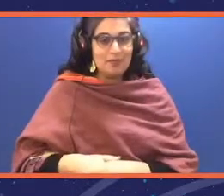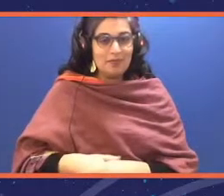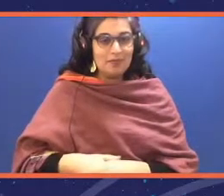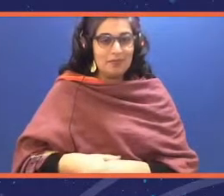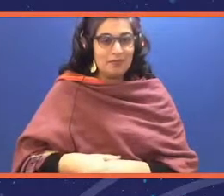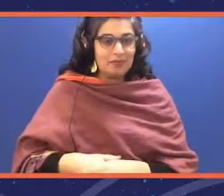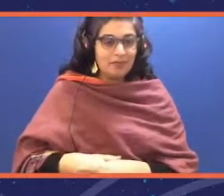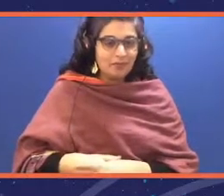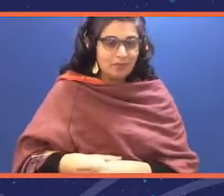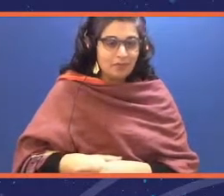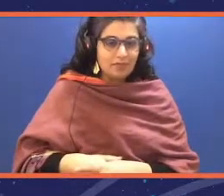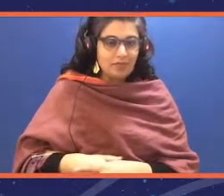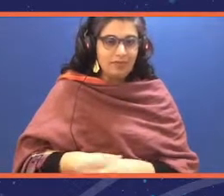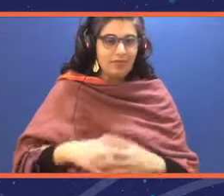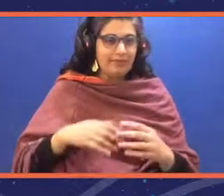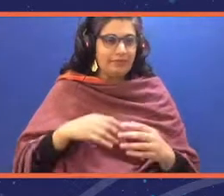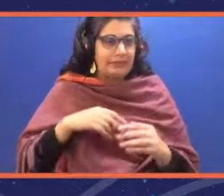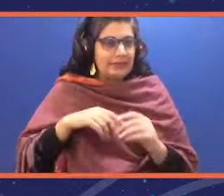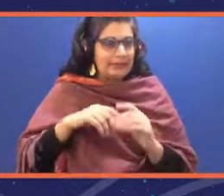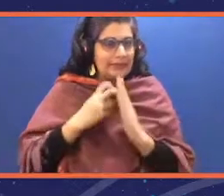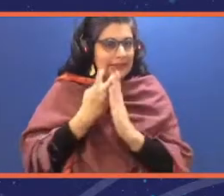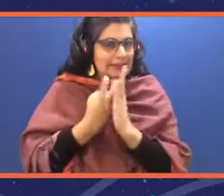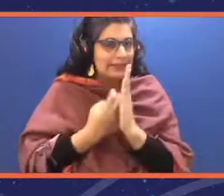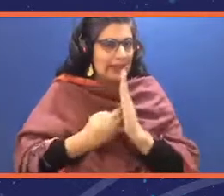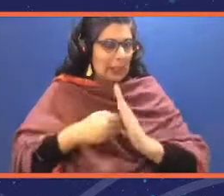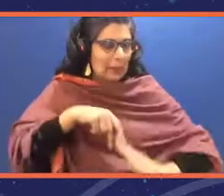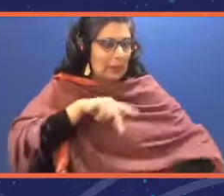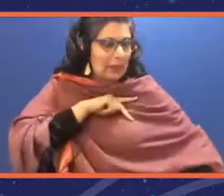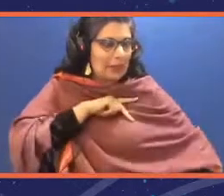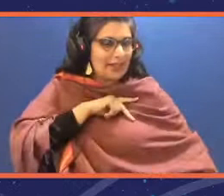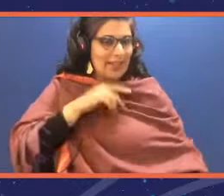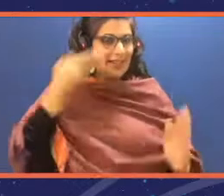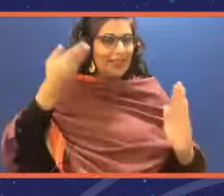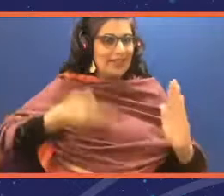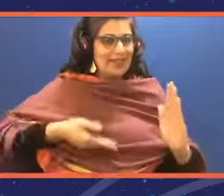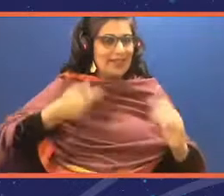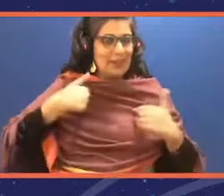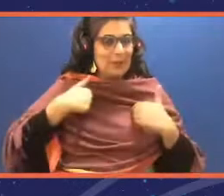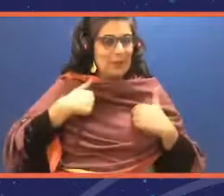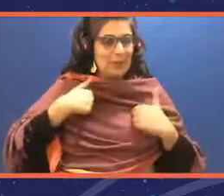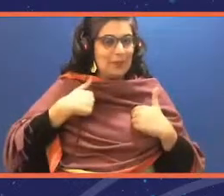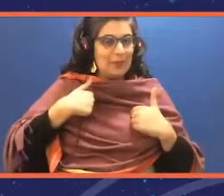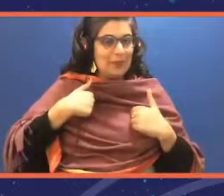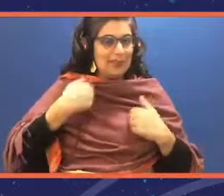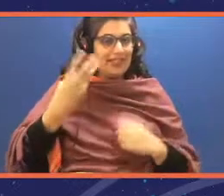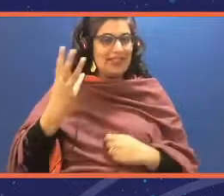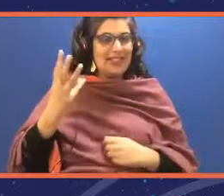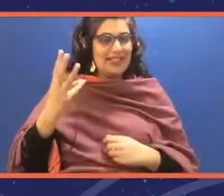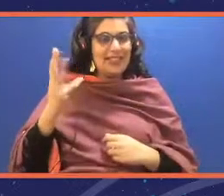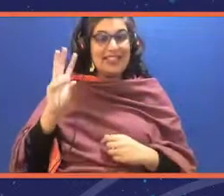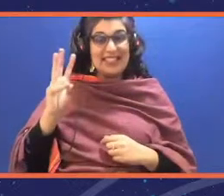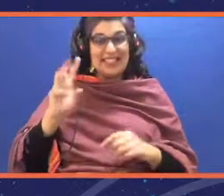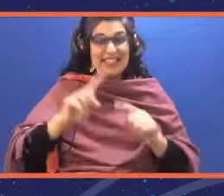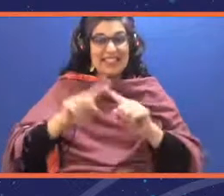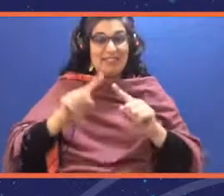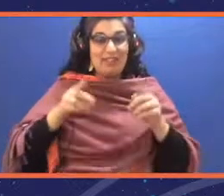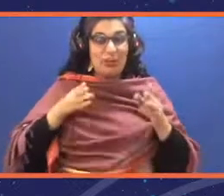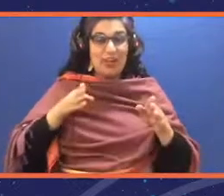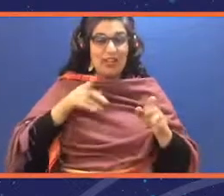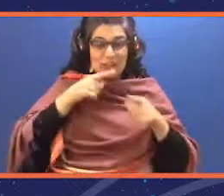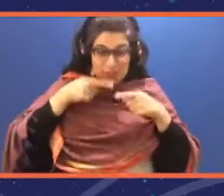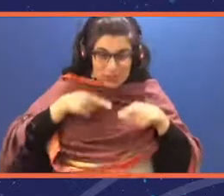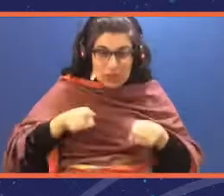So we're going to get a little personal here. So this is me pictured six different ways across the pandemic at